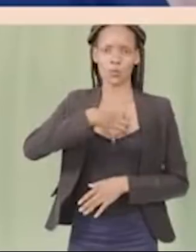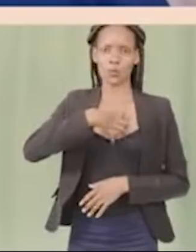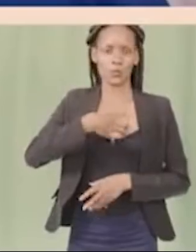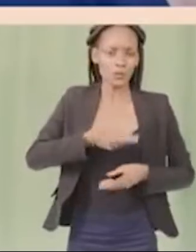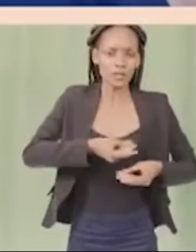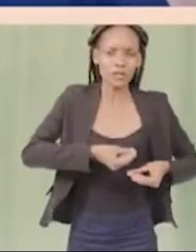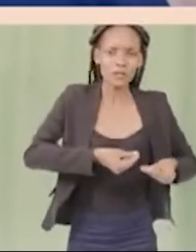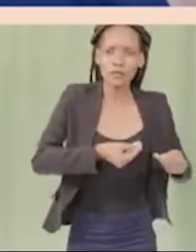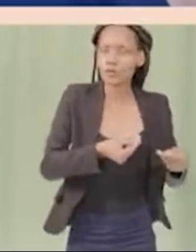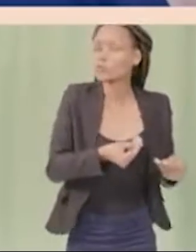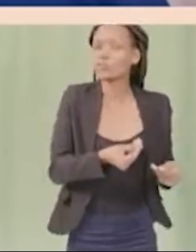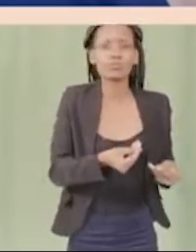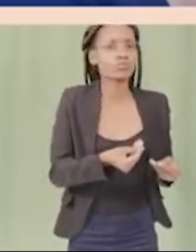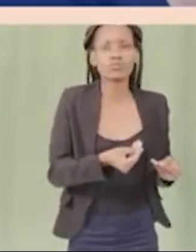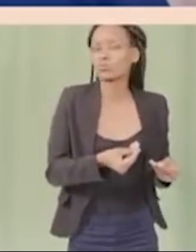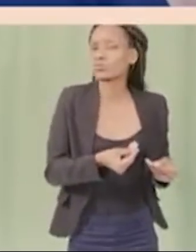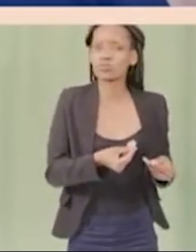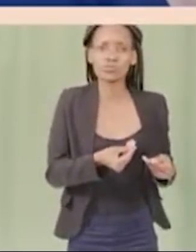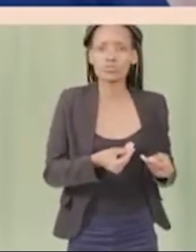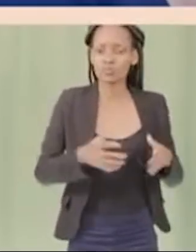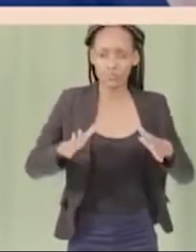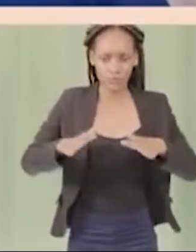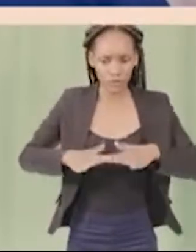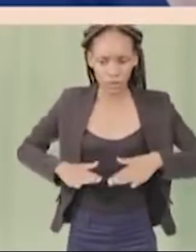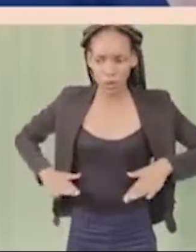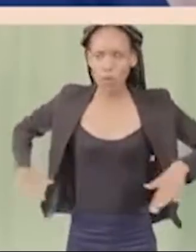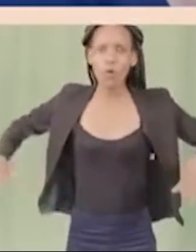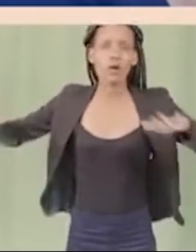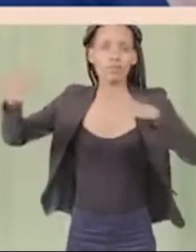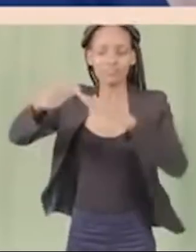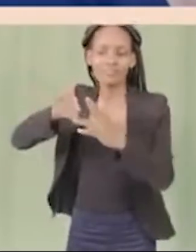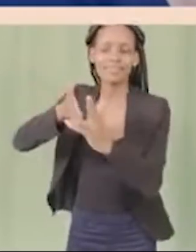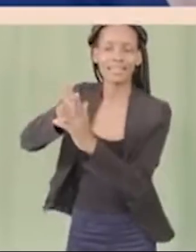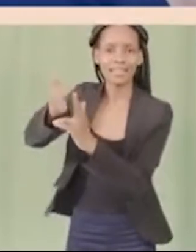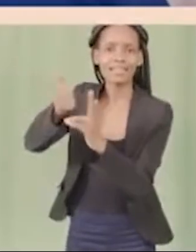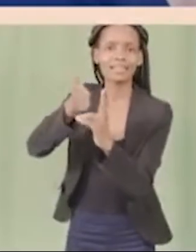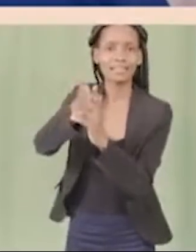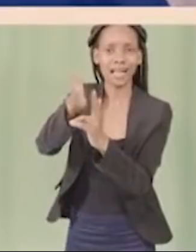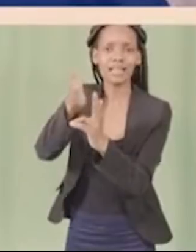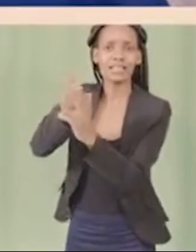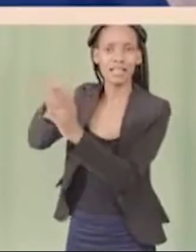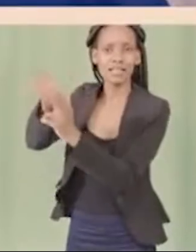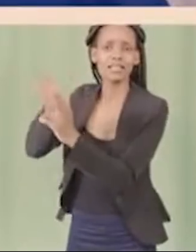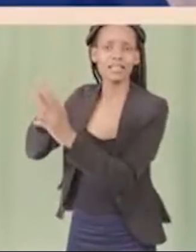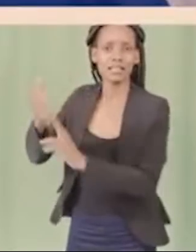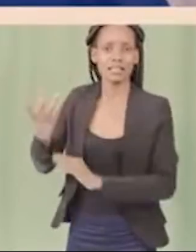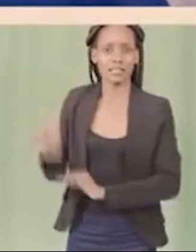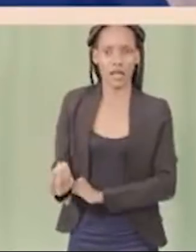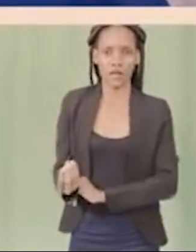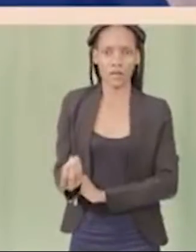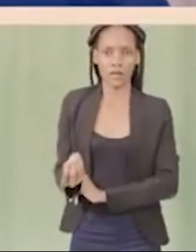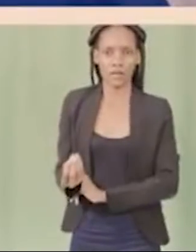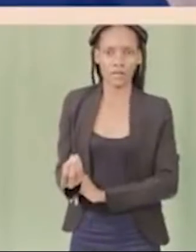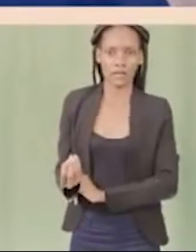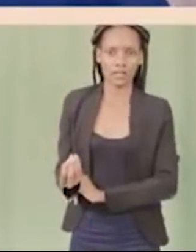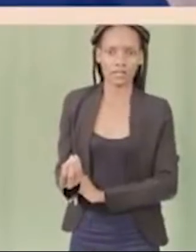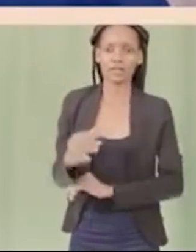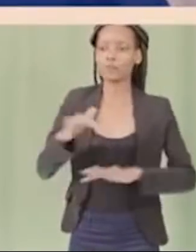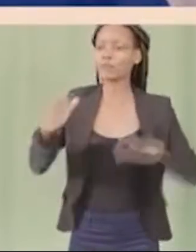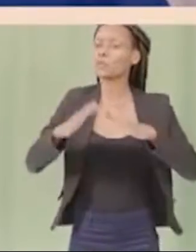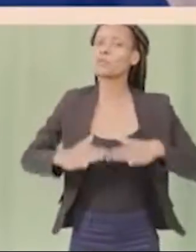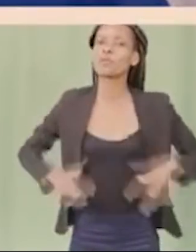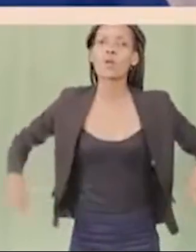but where all access is given to our people for